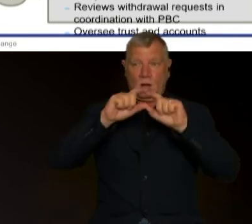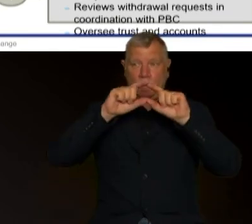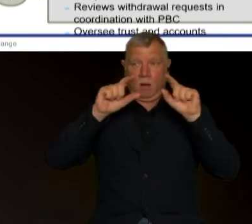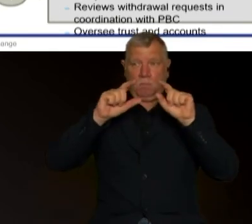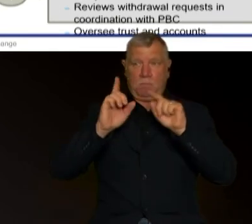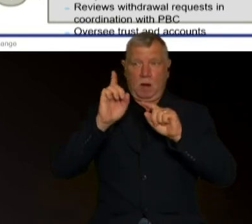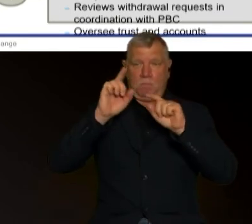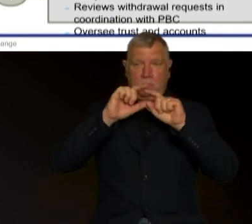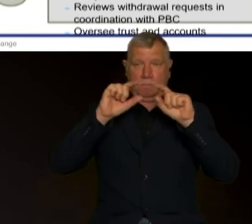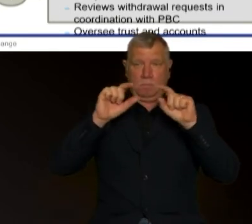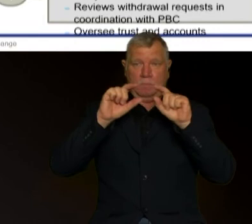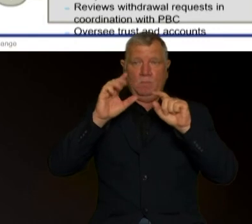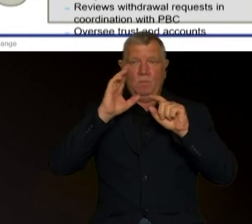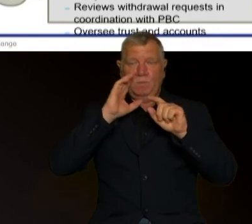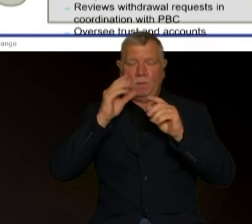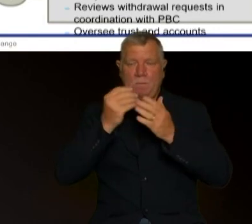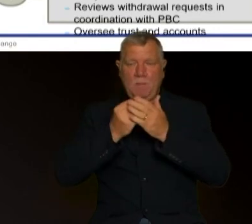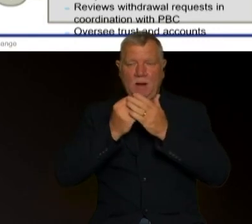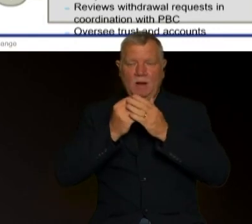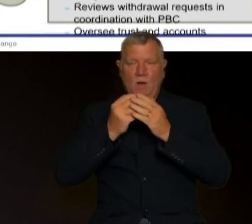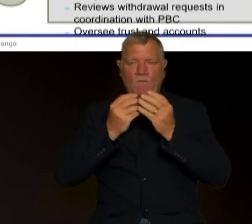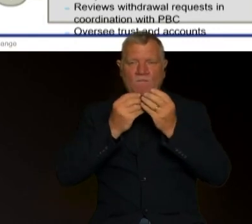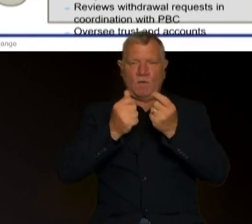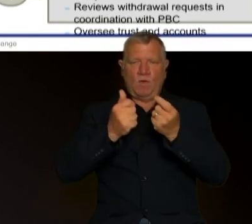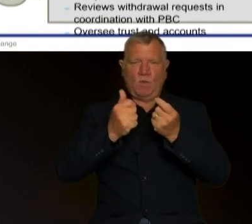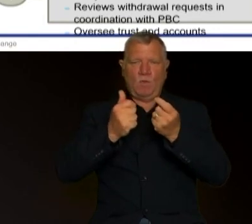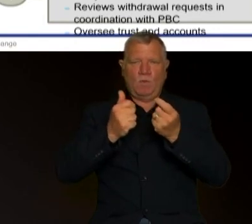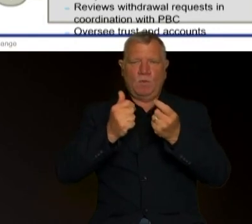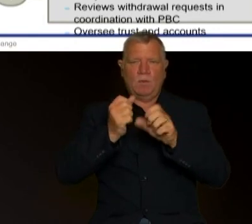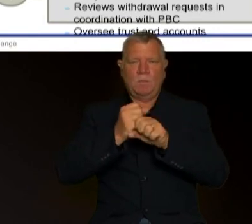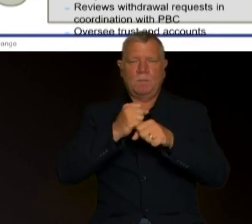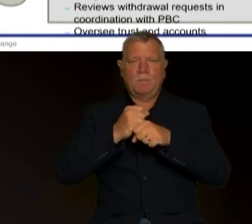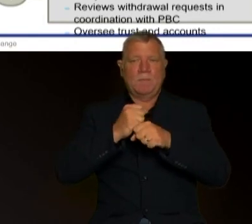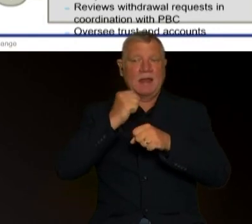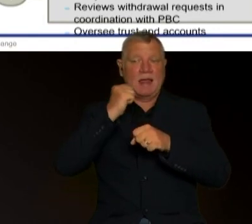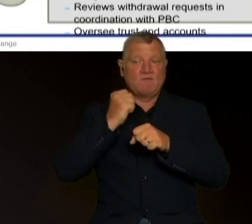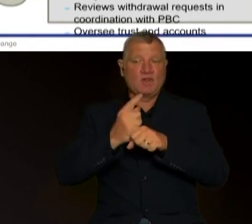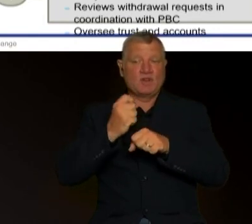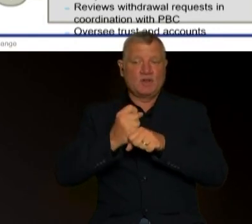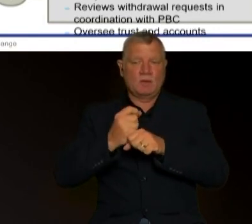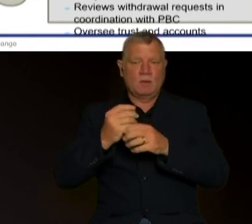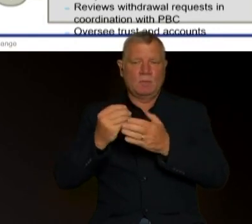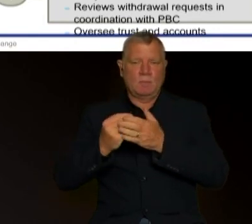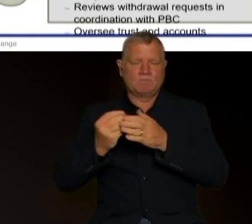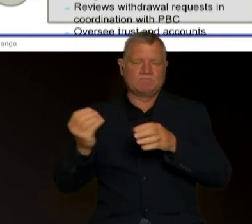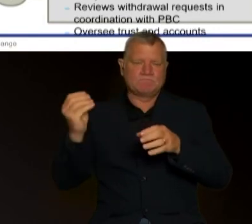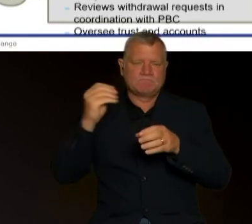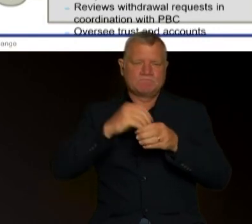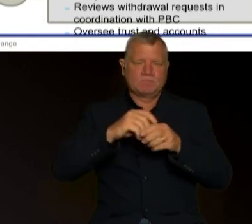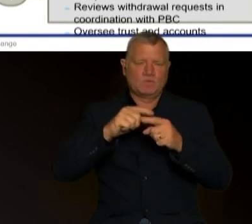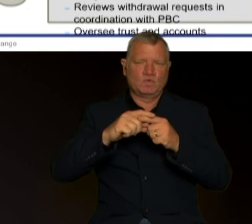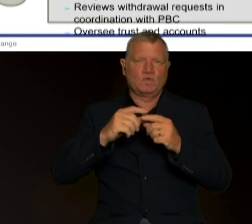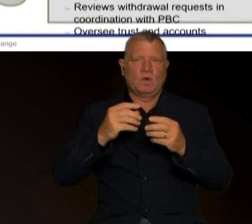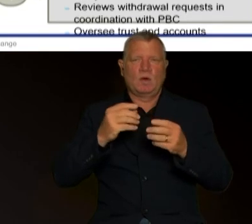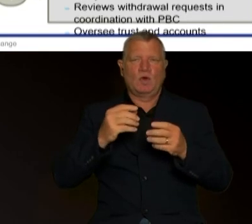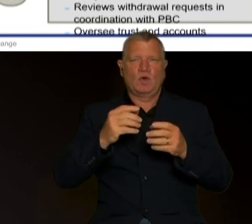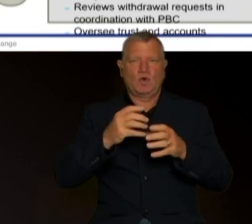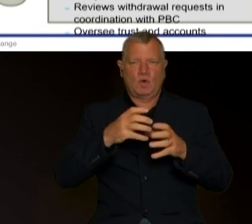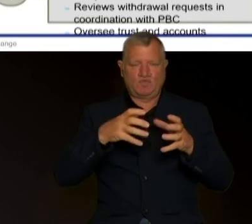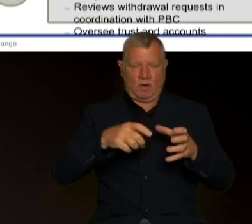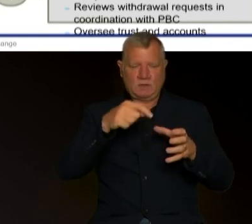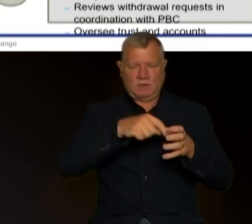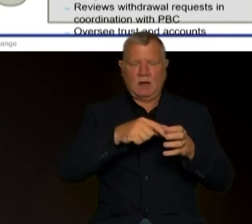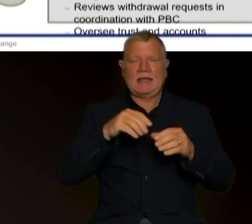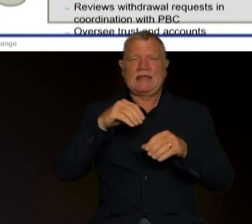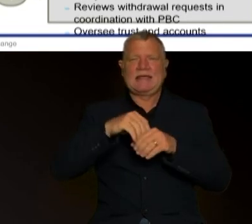slide shows the flow of funds, where the government is projected to make annual contributions to the Pension Reserve Trust over the next